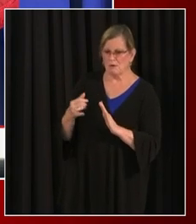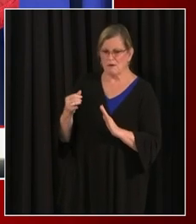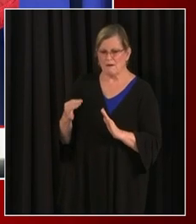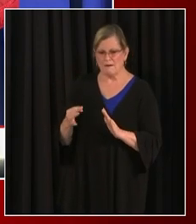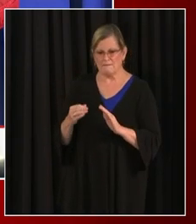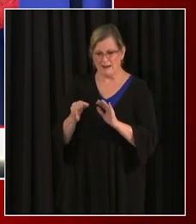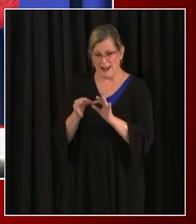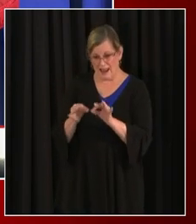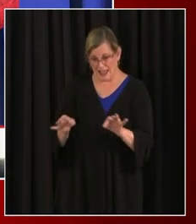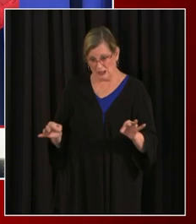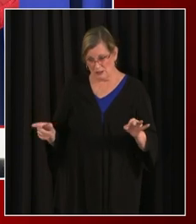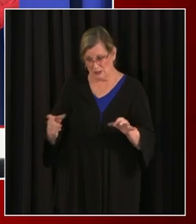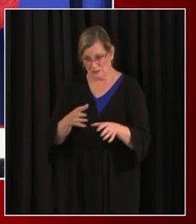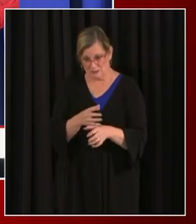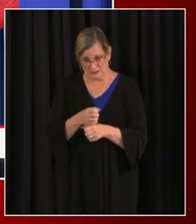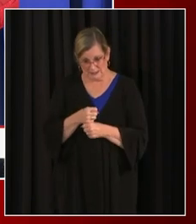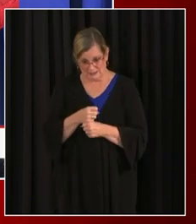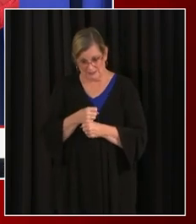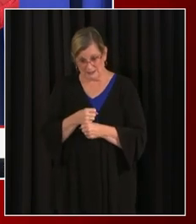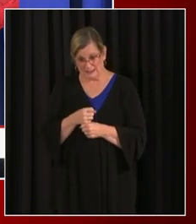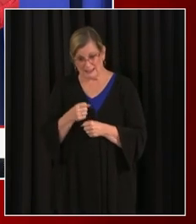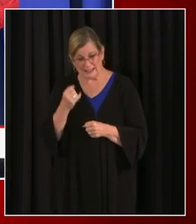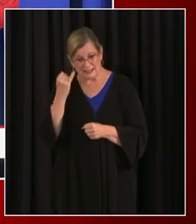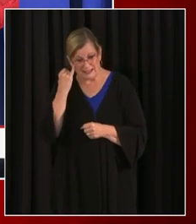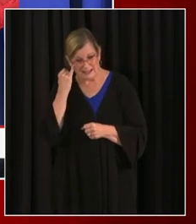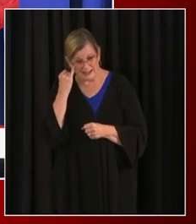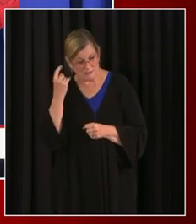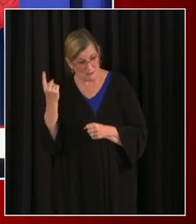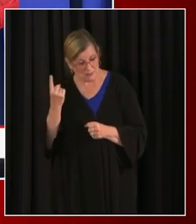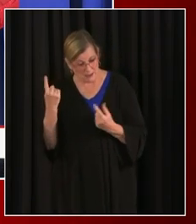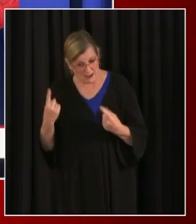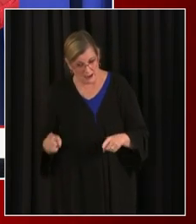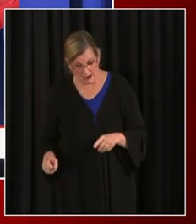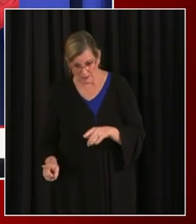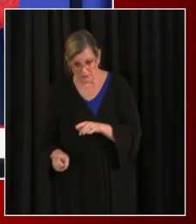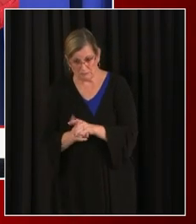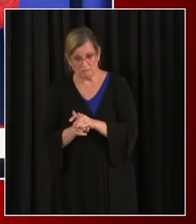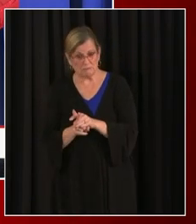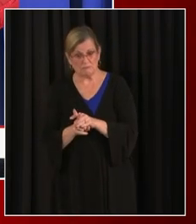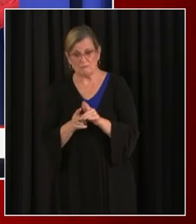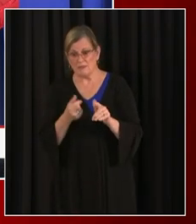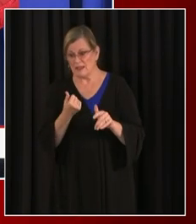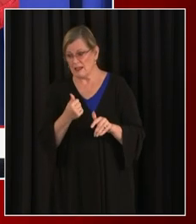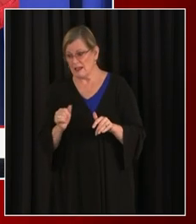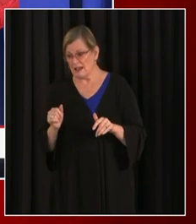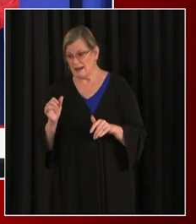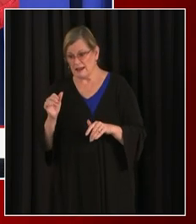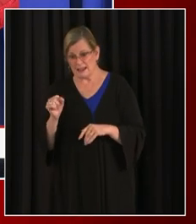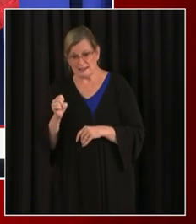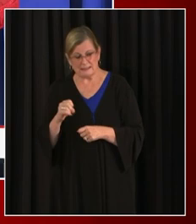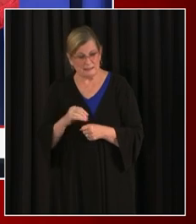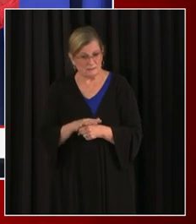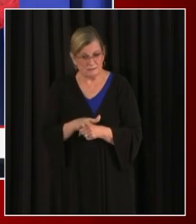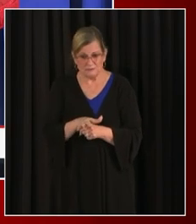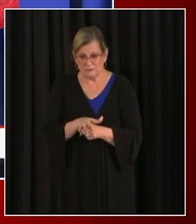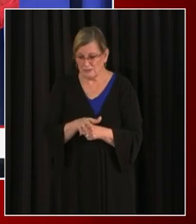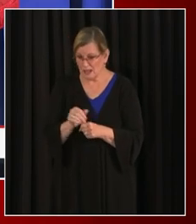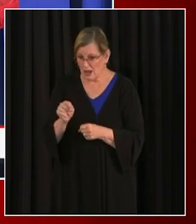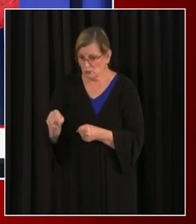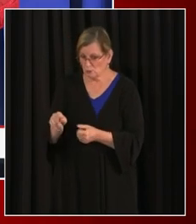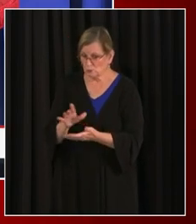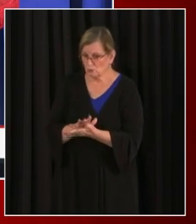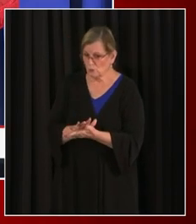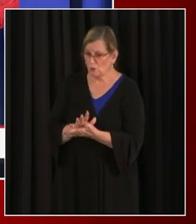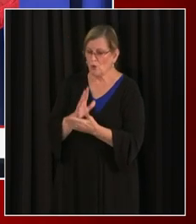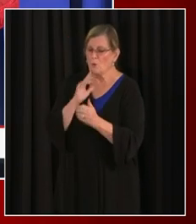will receive in the event, if there is an event of a case at their school, and it will be